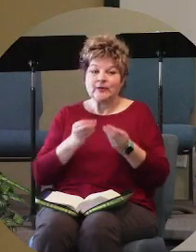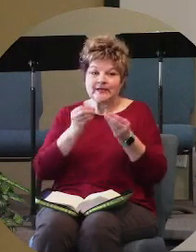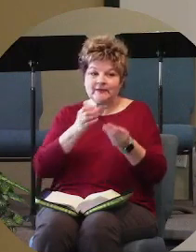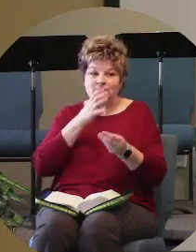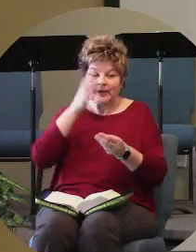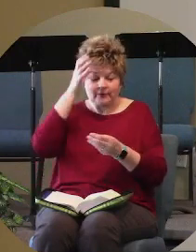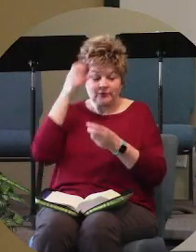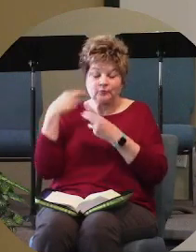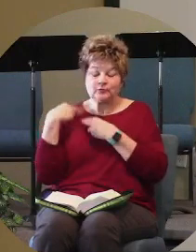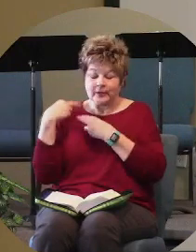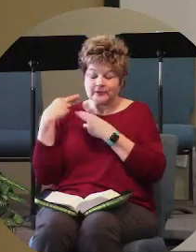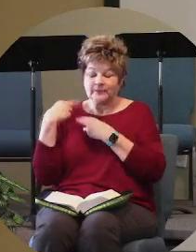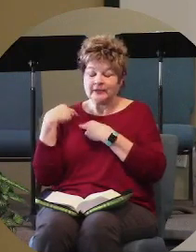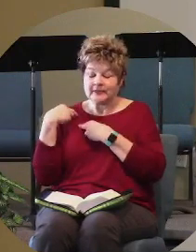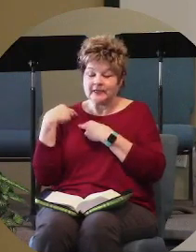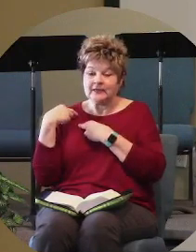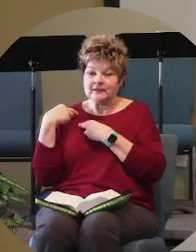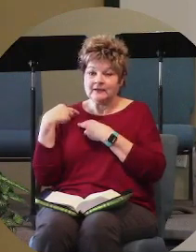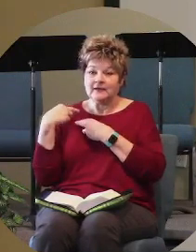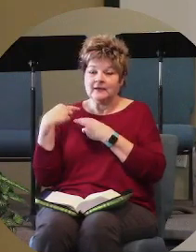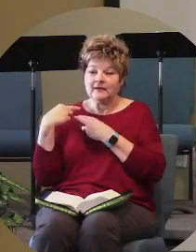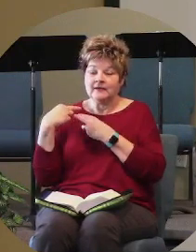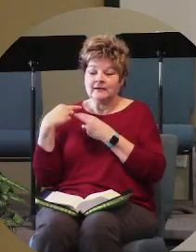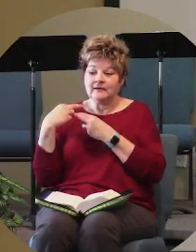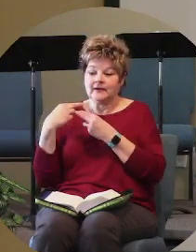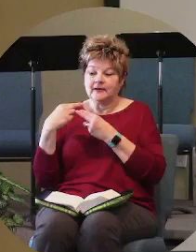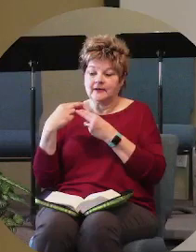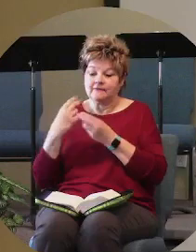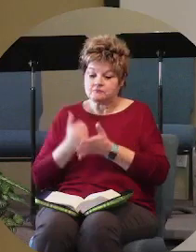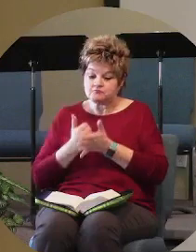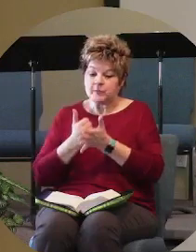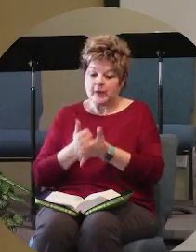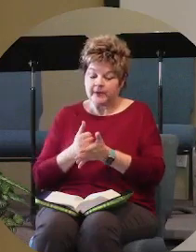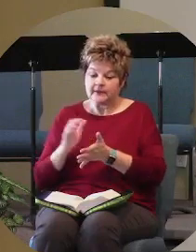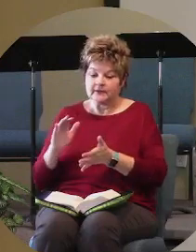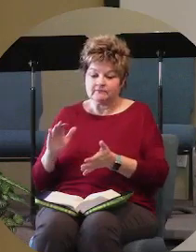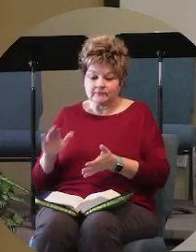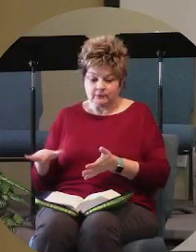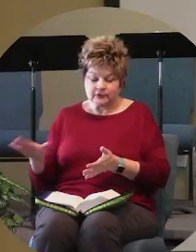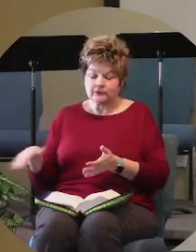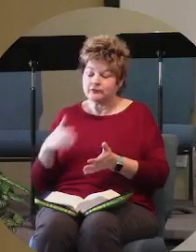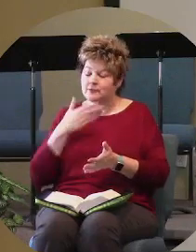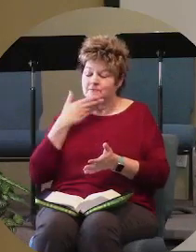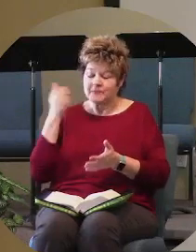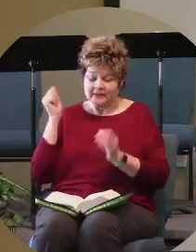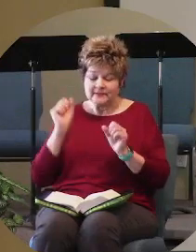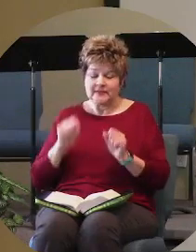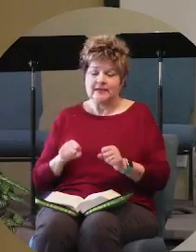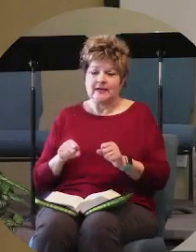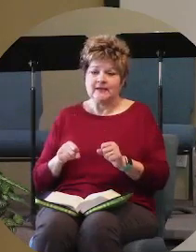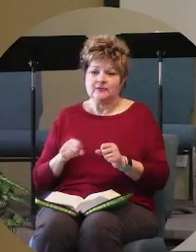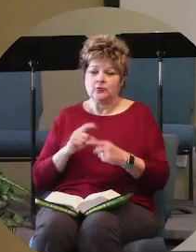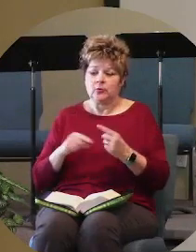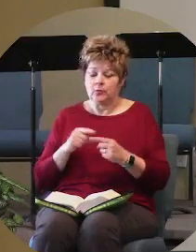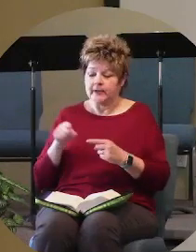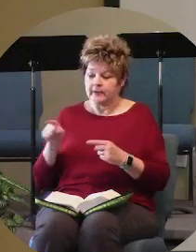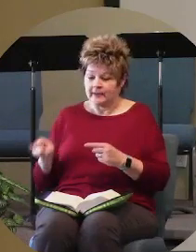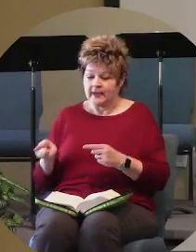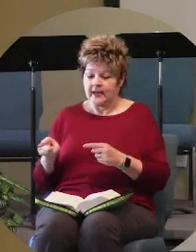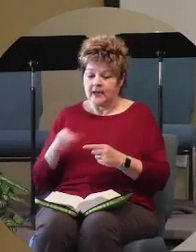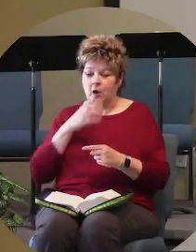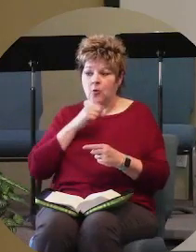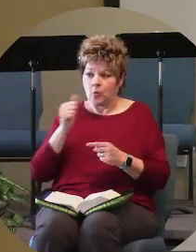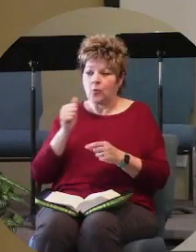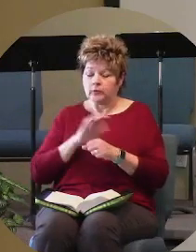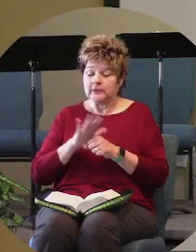the responsibility of equipping their children the best way they can so that when they are old